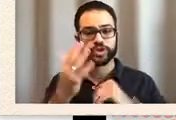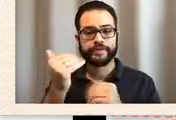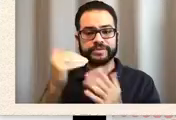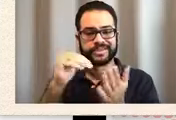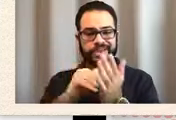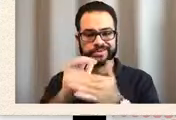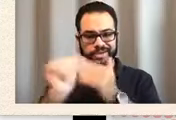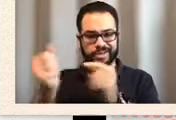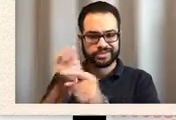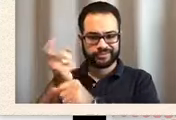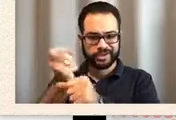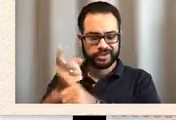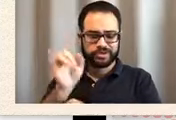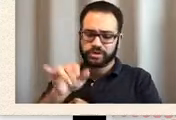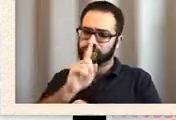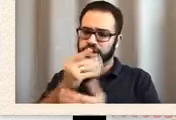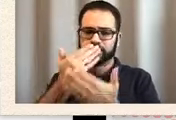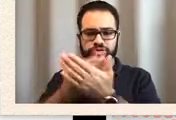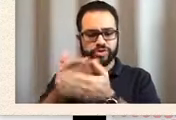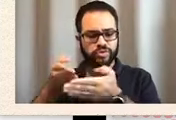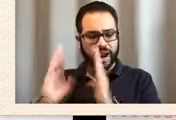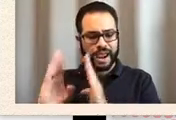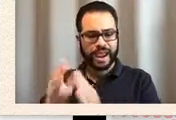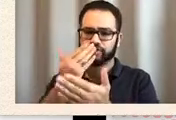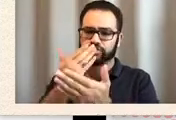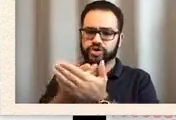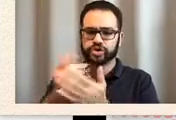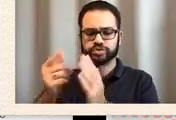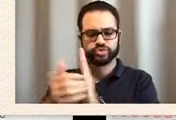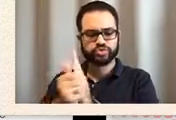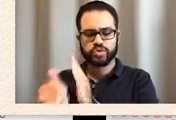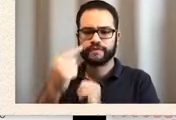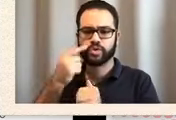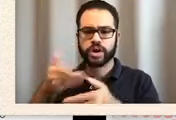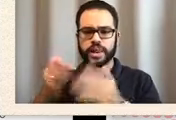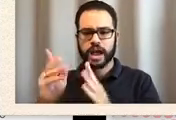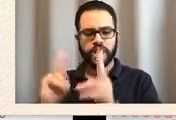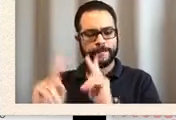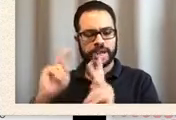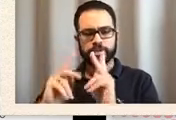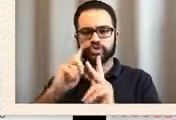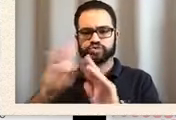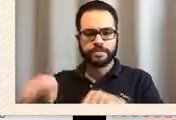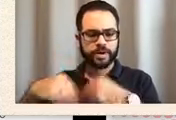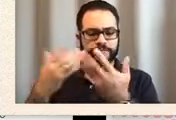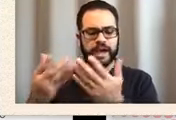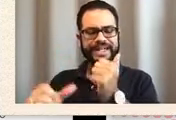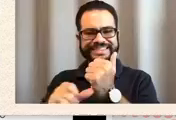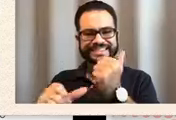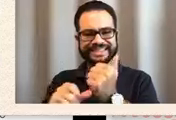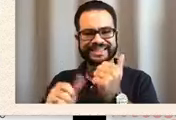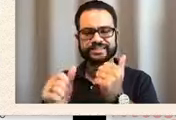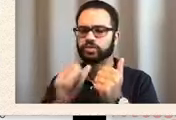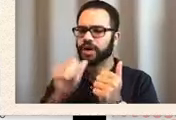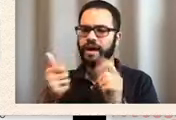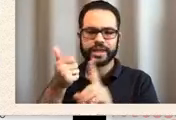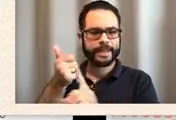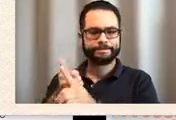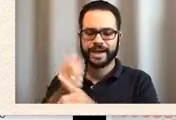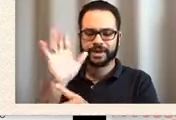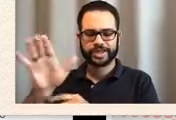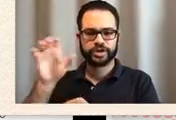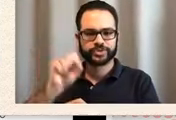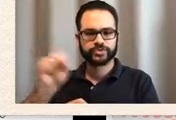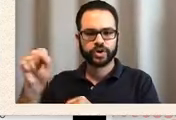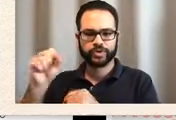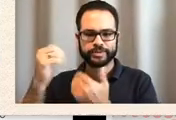a great way, a great tool to allow people to provide assistance without negatively impacting them.